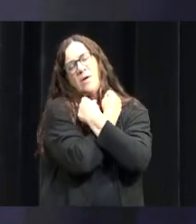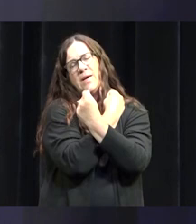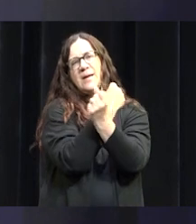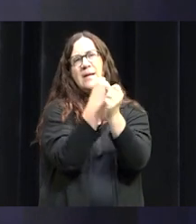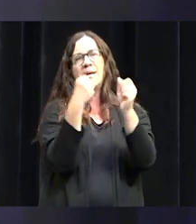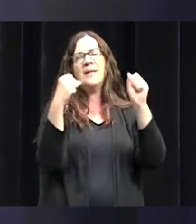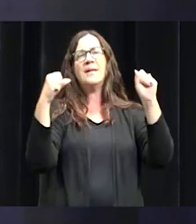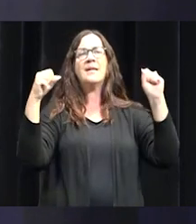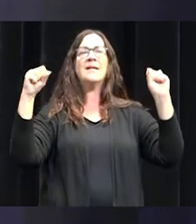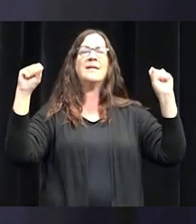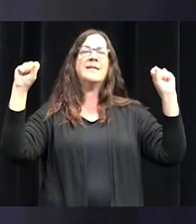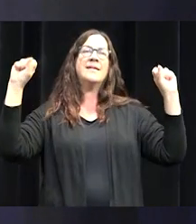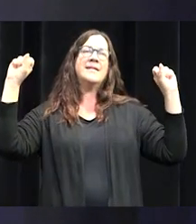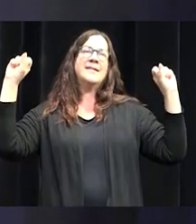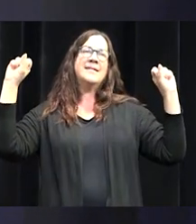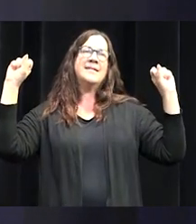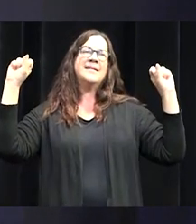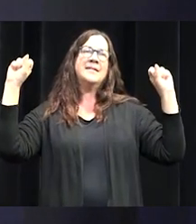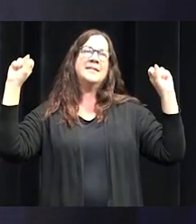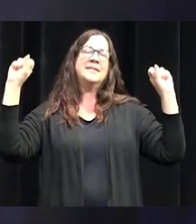land of the free